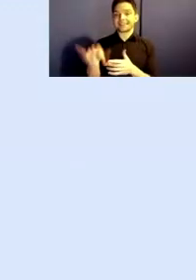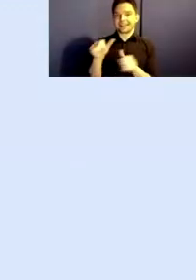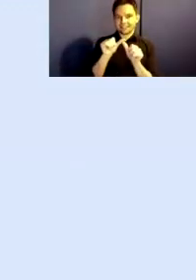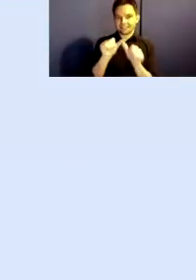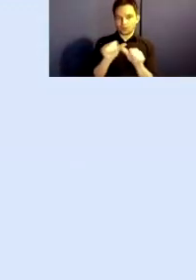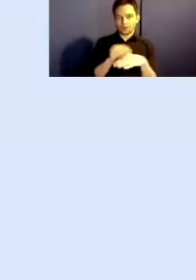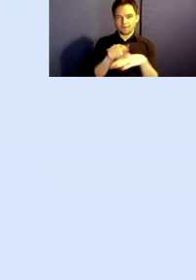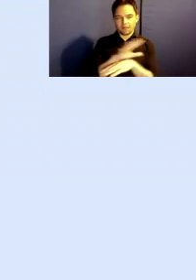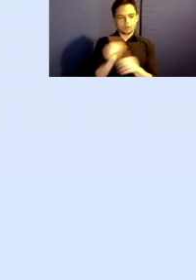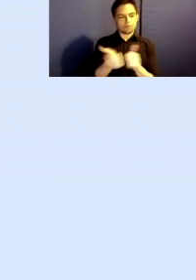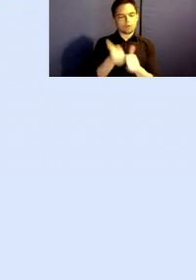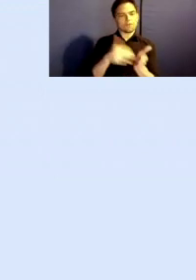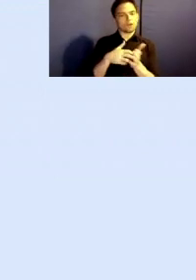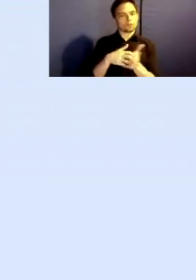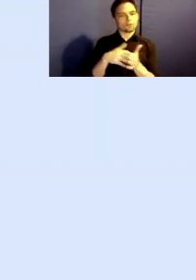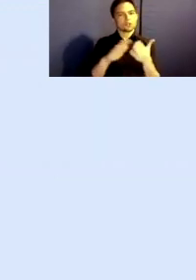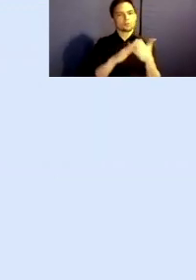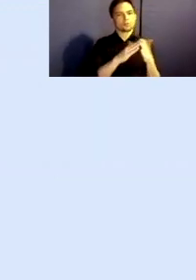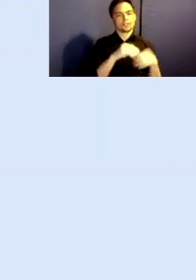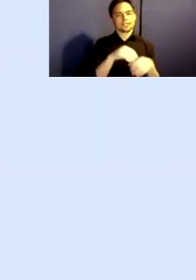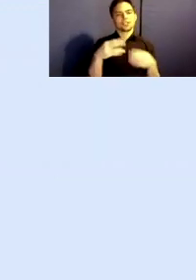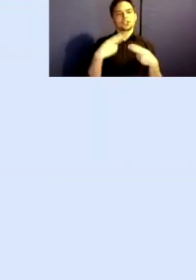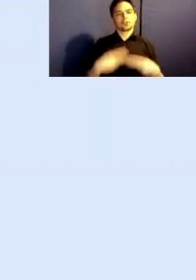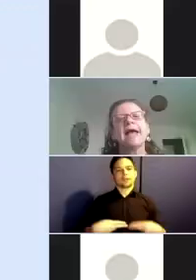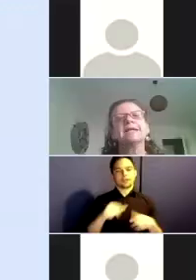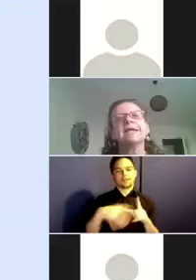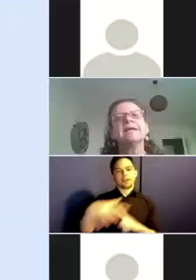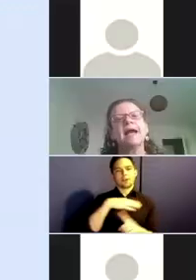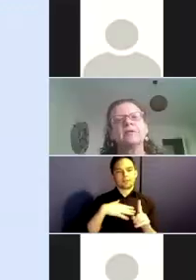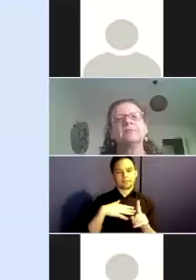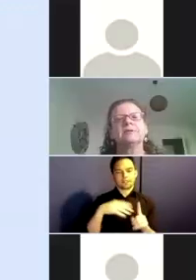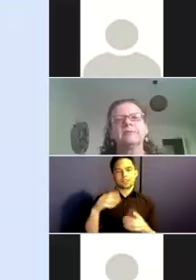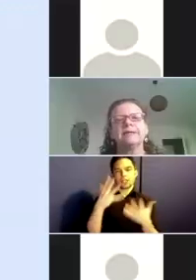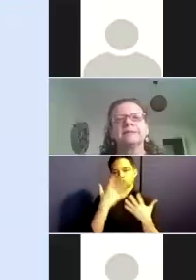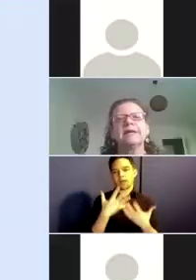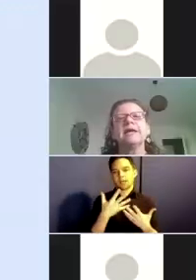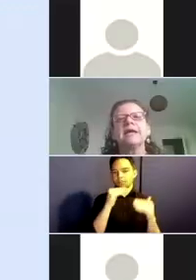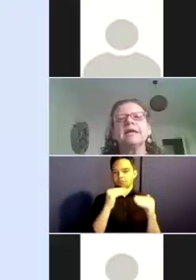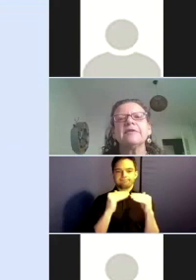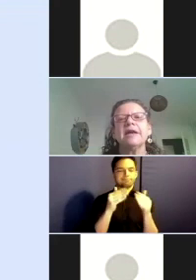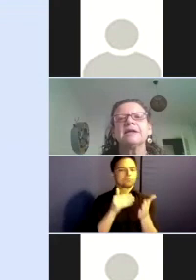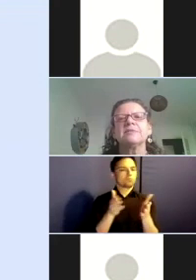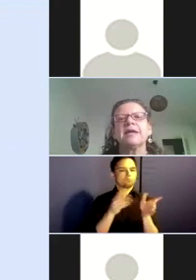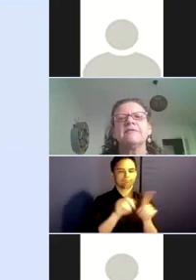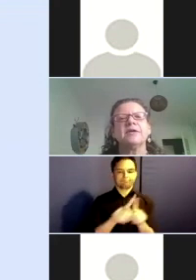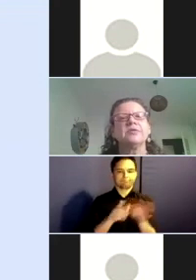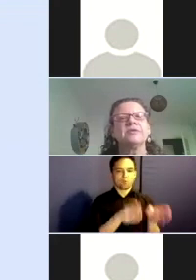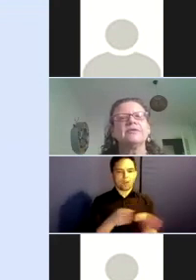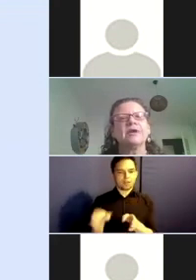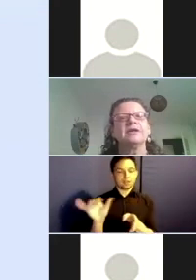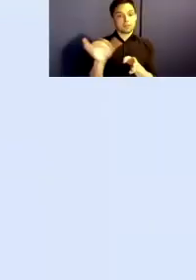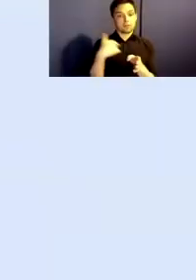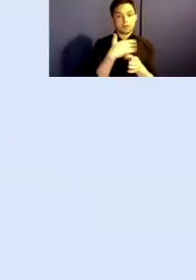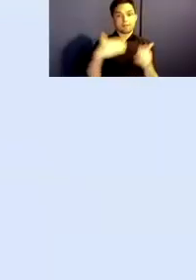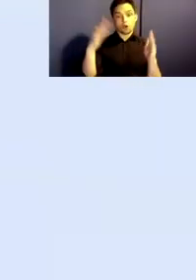most vulnerable communities in humanitarian settings in tragic and inequitable ways, even as we have the hope